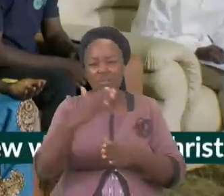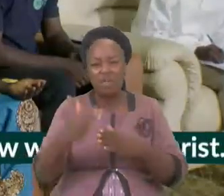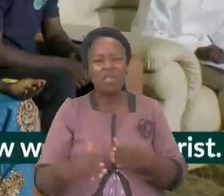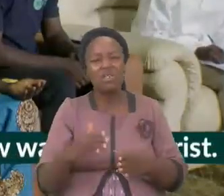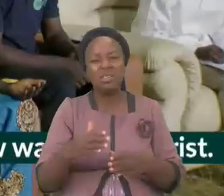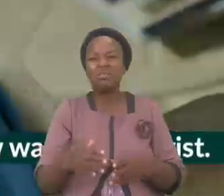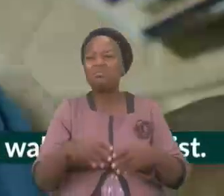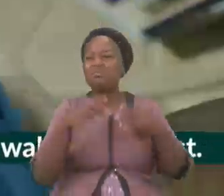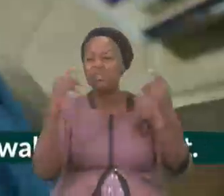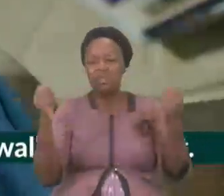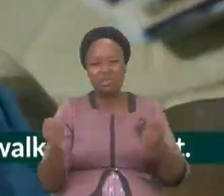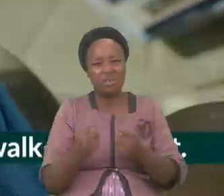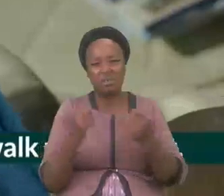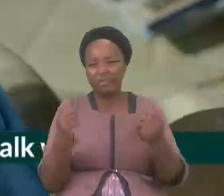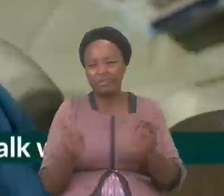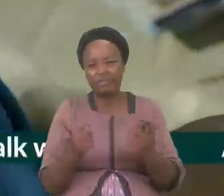It's available for you.